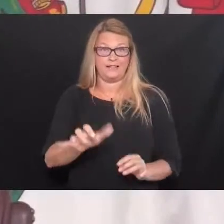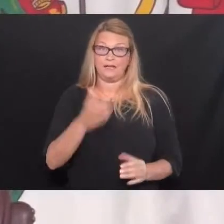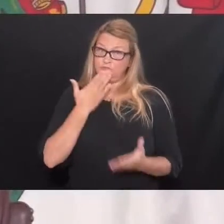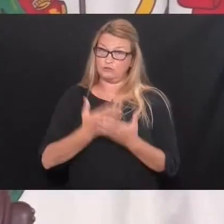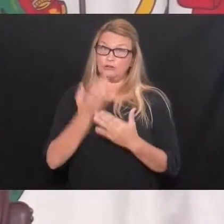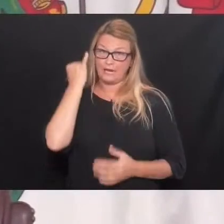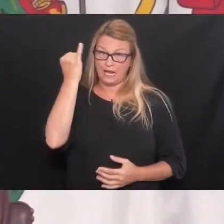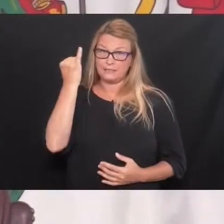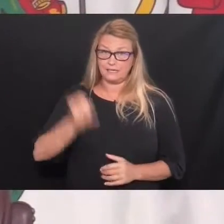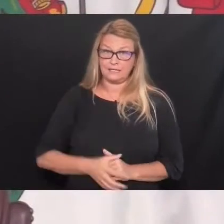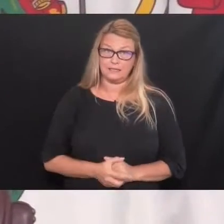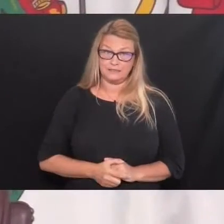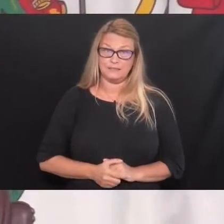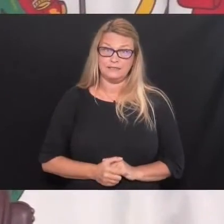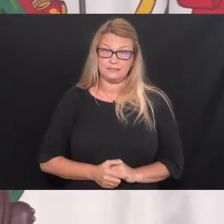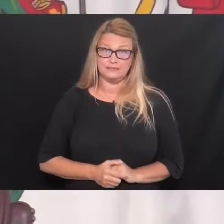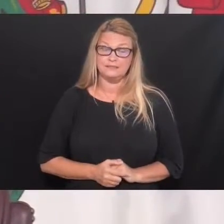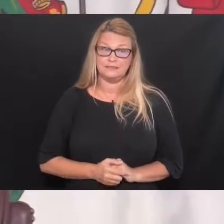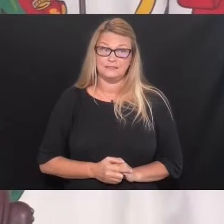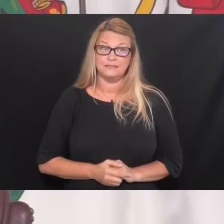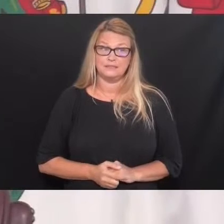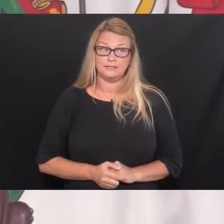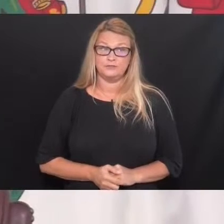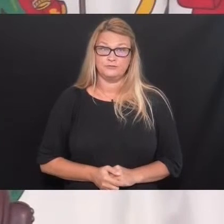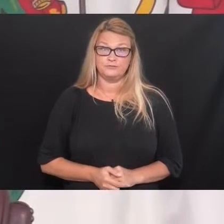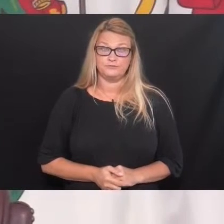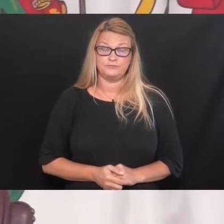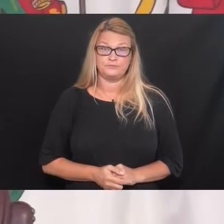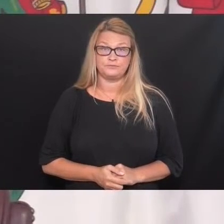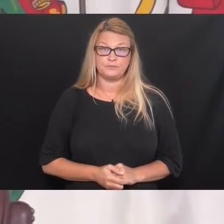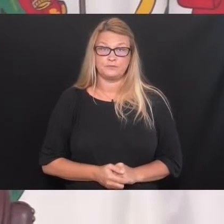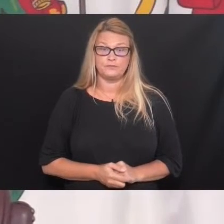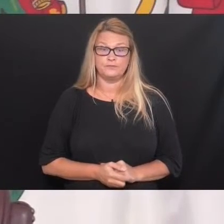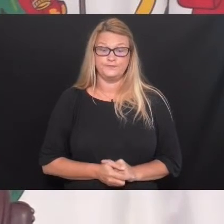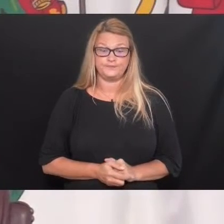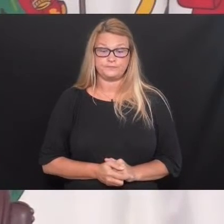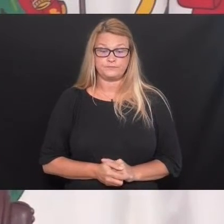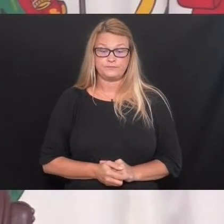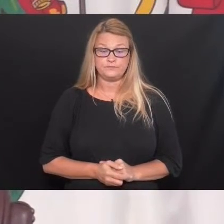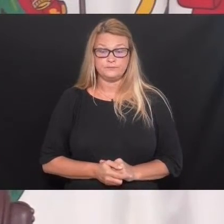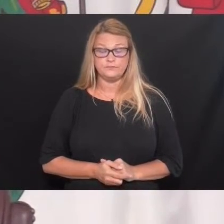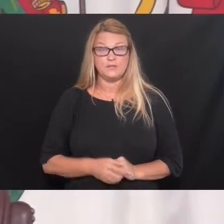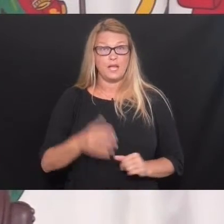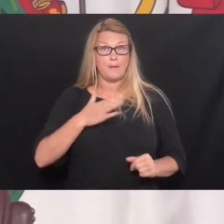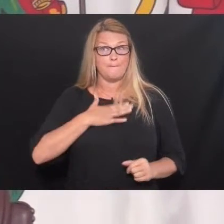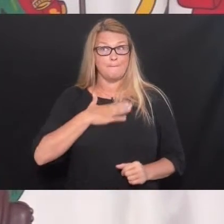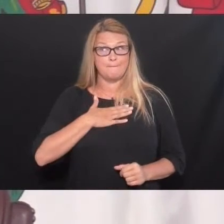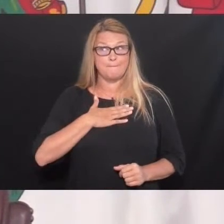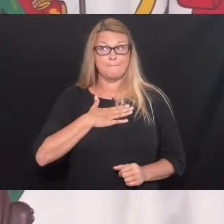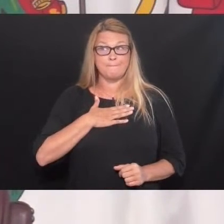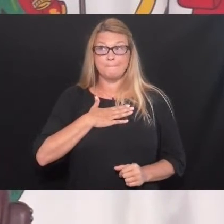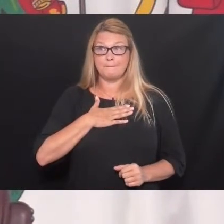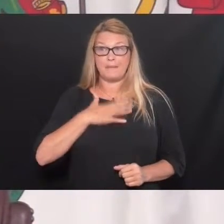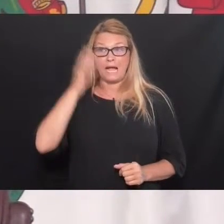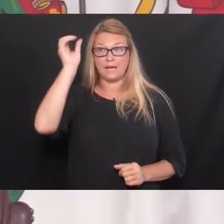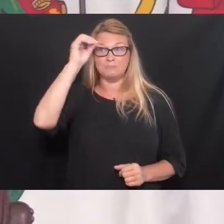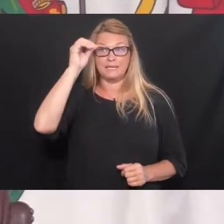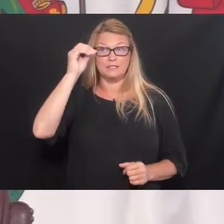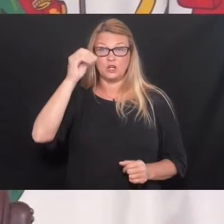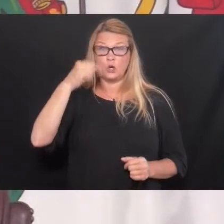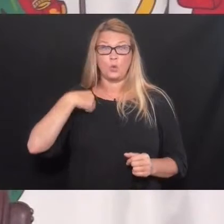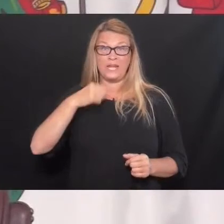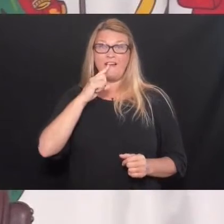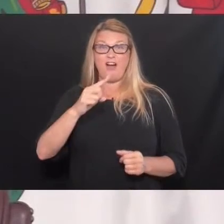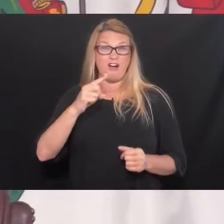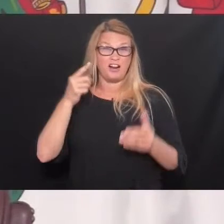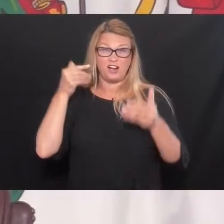idea and everything, but and Mark, I would tell everyone out there, we're one step closer.